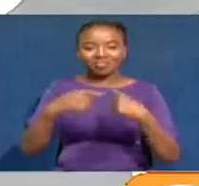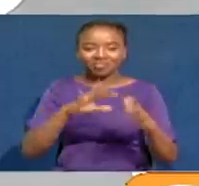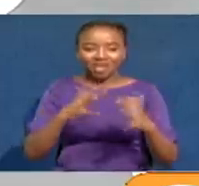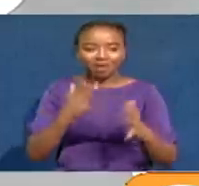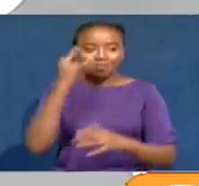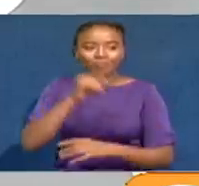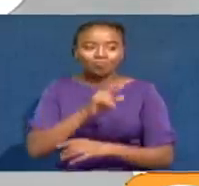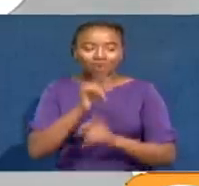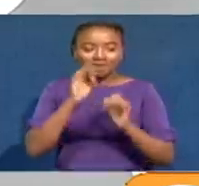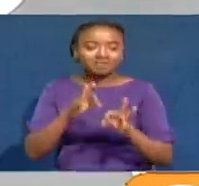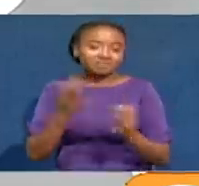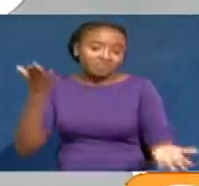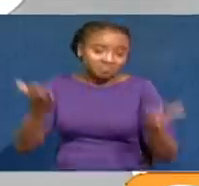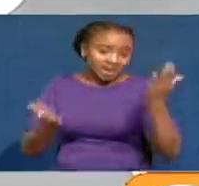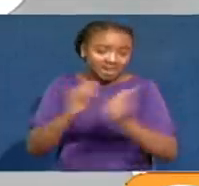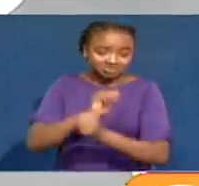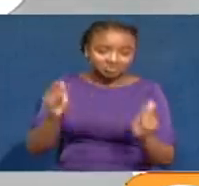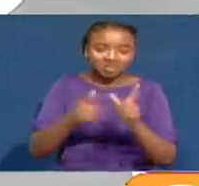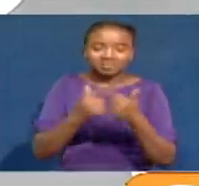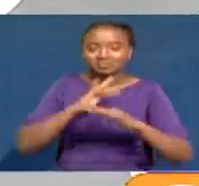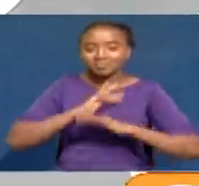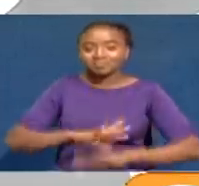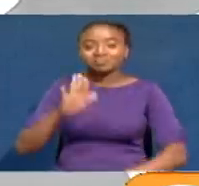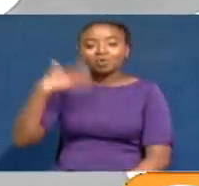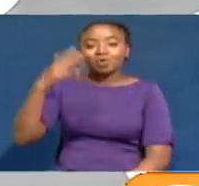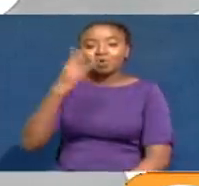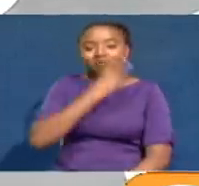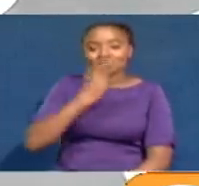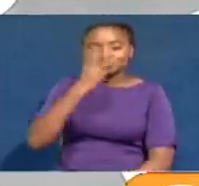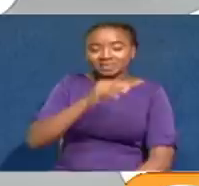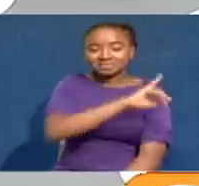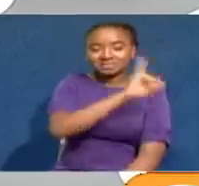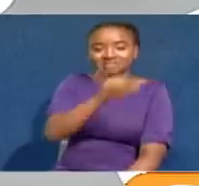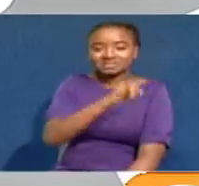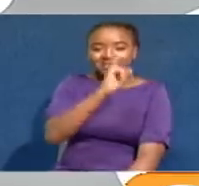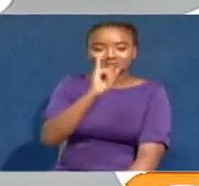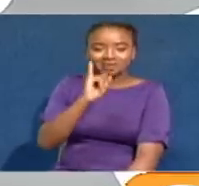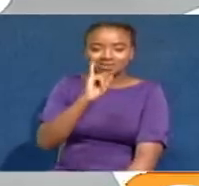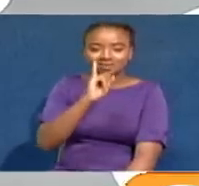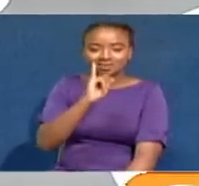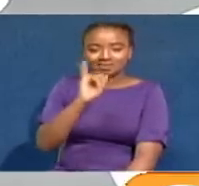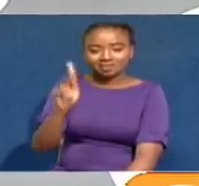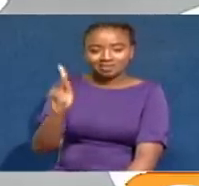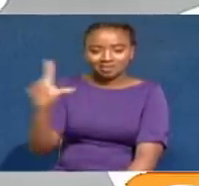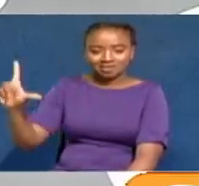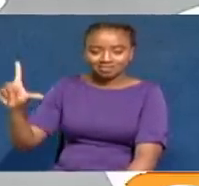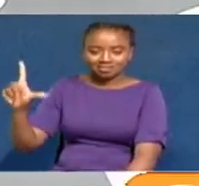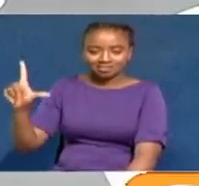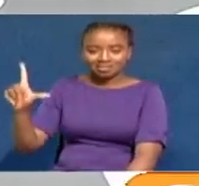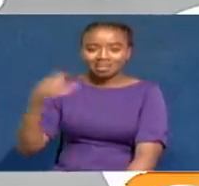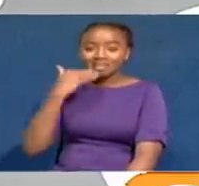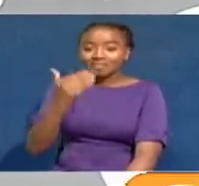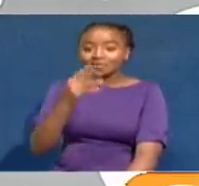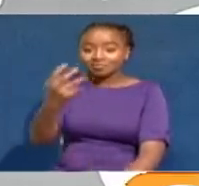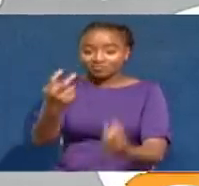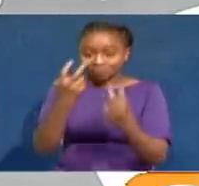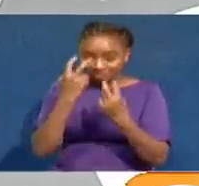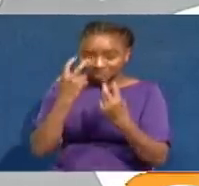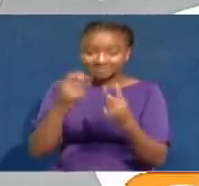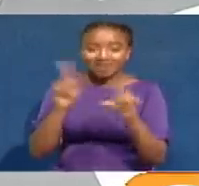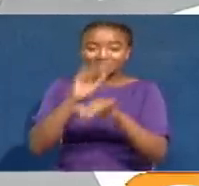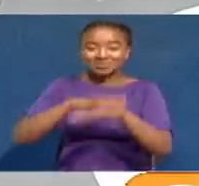us. No, folks. If it can balance, yes. Then I'll... Every Wednesday, it's all about those three letters on the keyboard that follow each other. JKL. Thanks so much for being a part of the